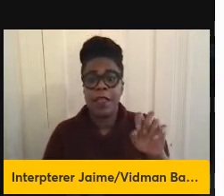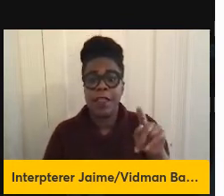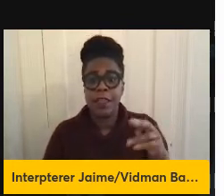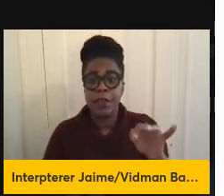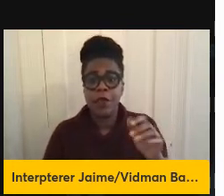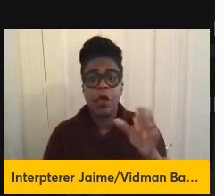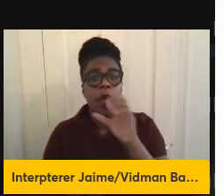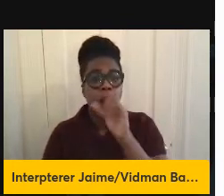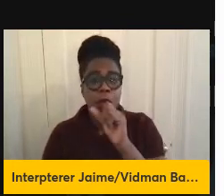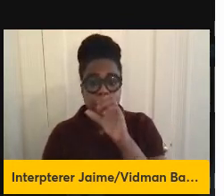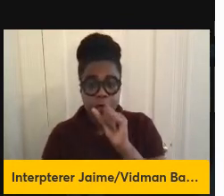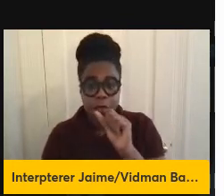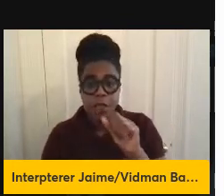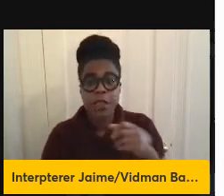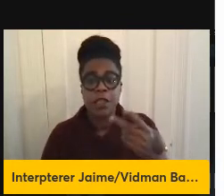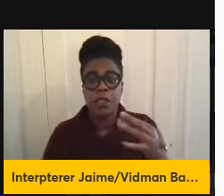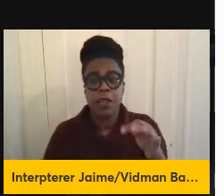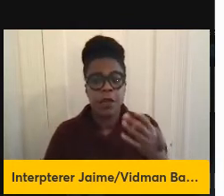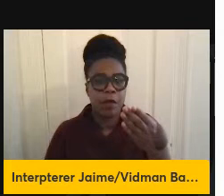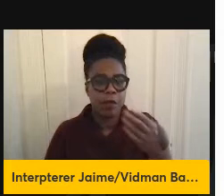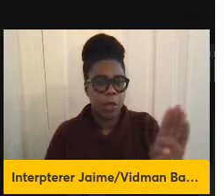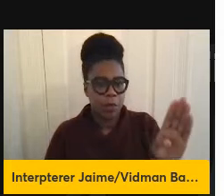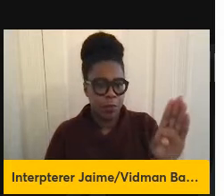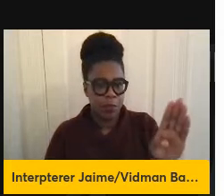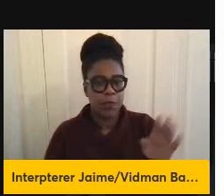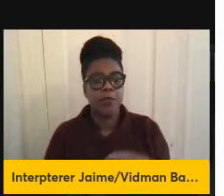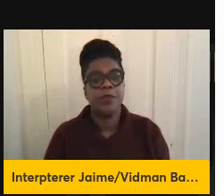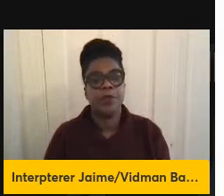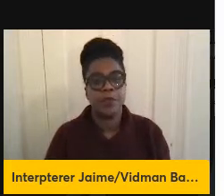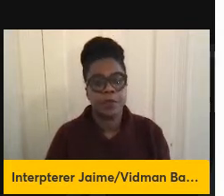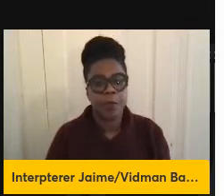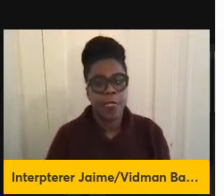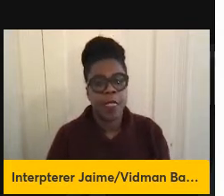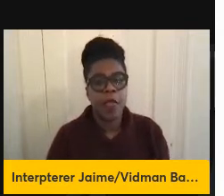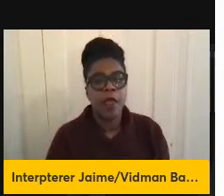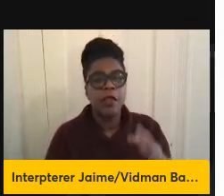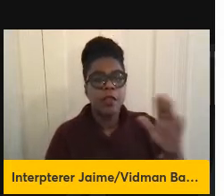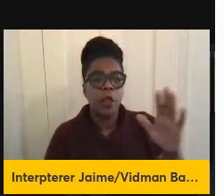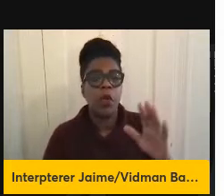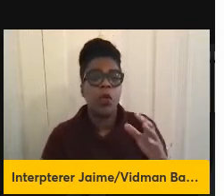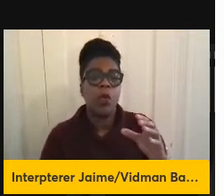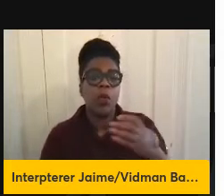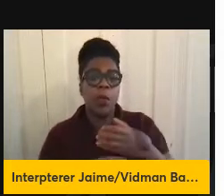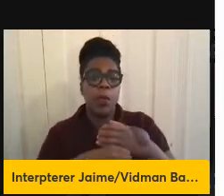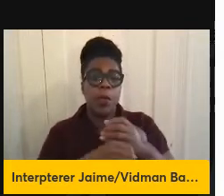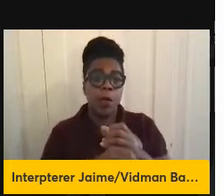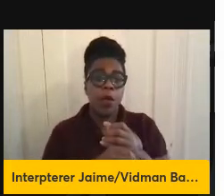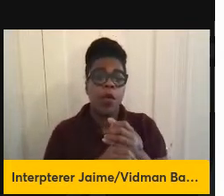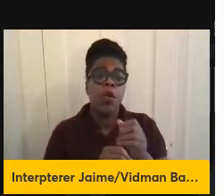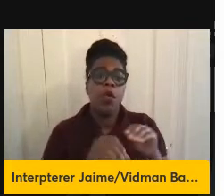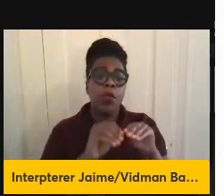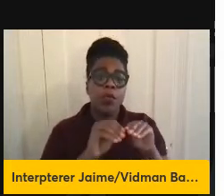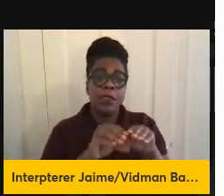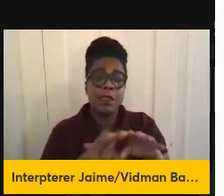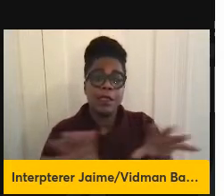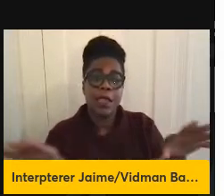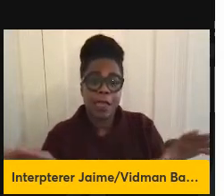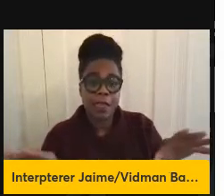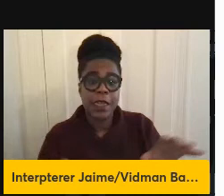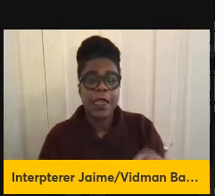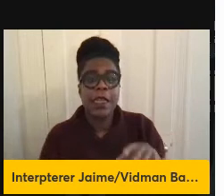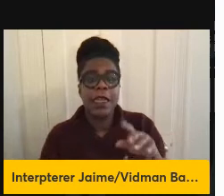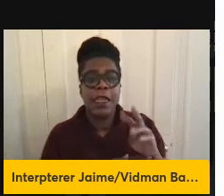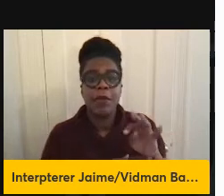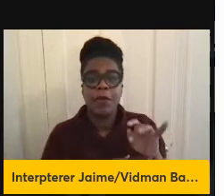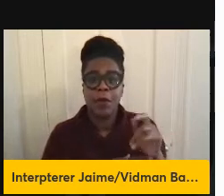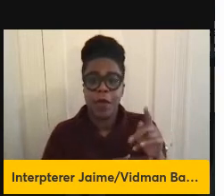a generic hematopoietic cell in blue. So bone marrow stromal cells will secrete CXCL12 chemokine